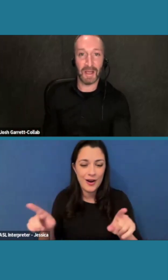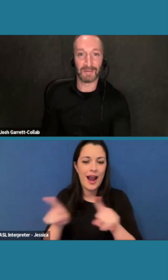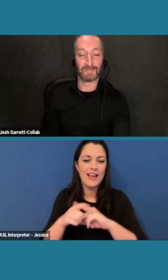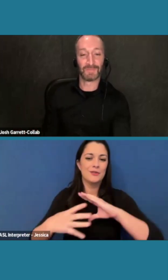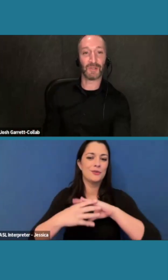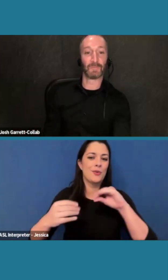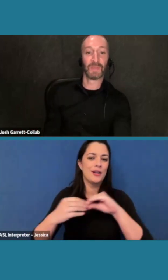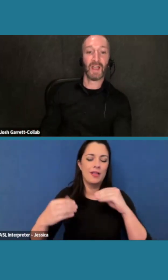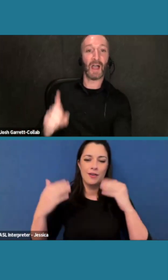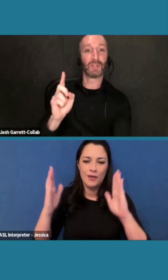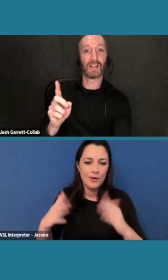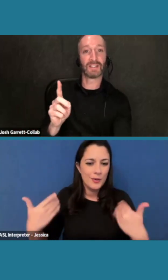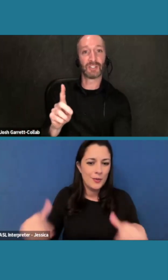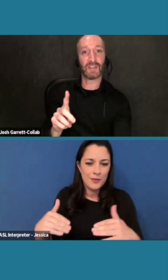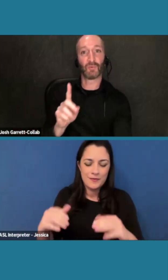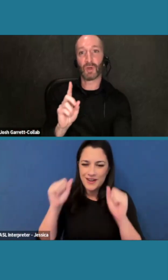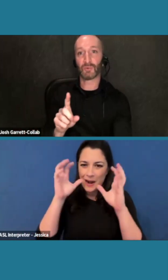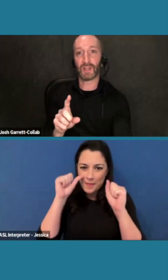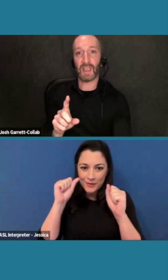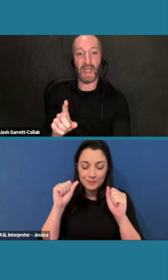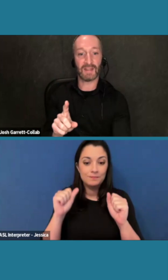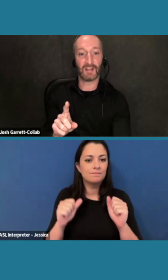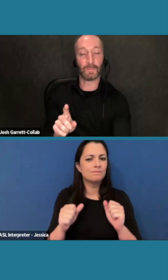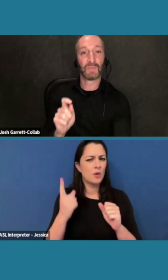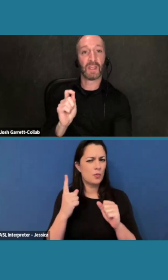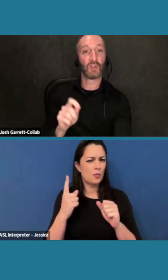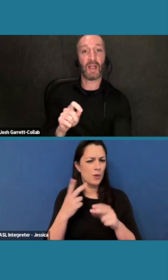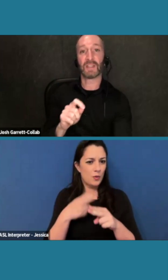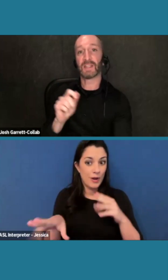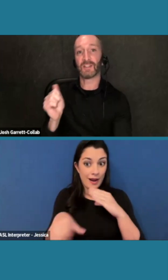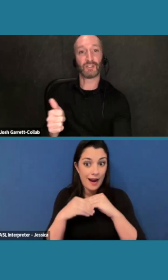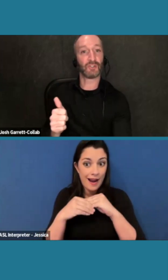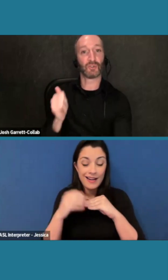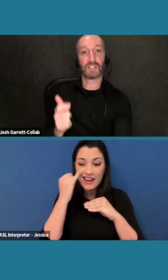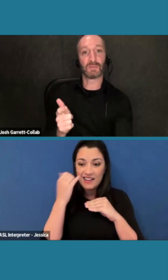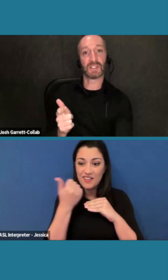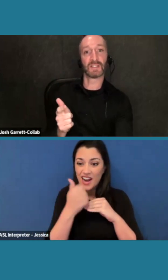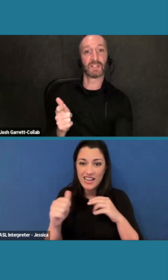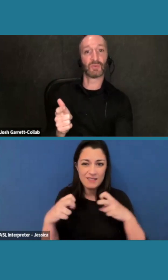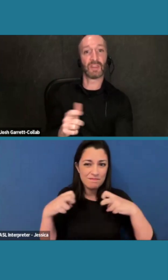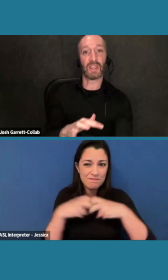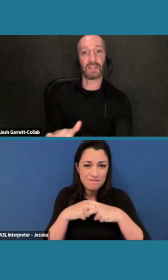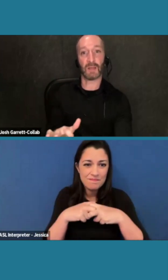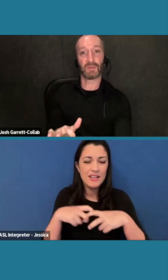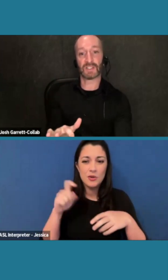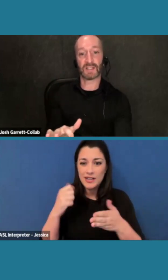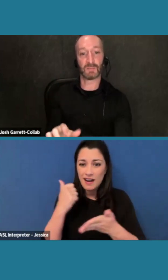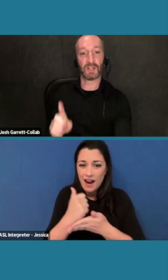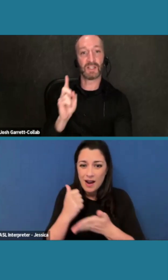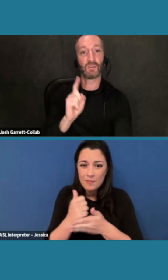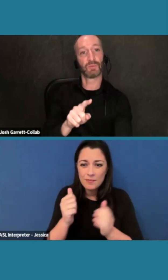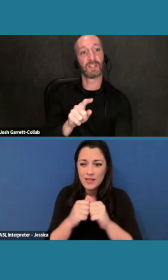storyteller. Phenomenal. So I would like to just give one quick ad here. If you're having any issues or need some assistance with any type